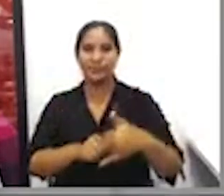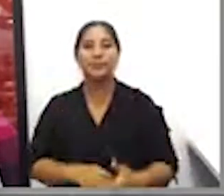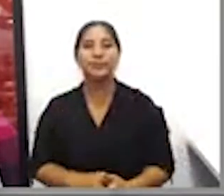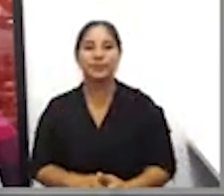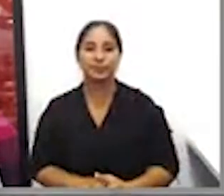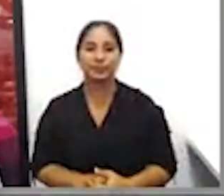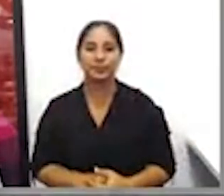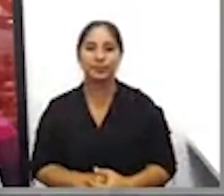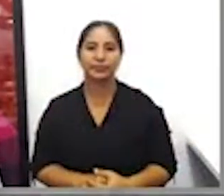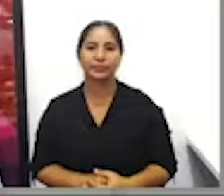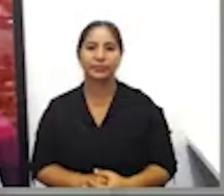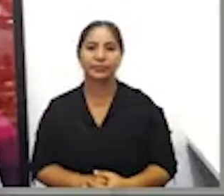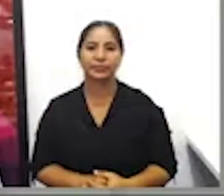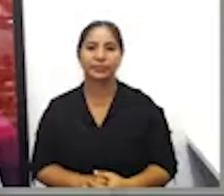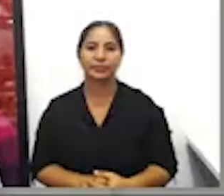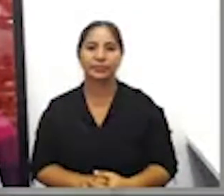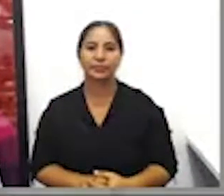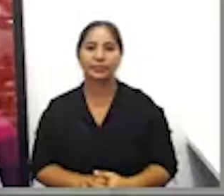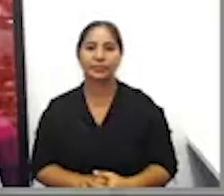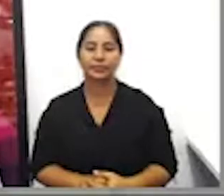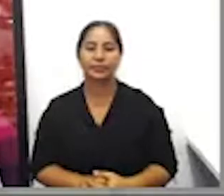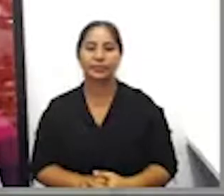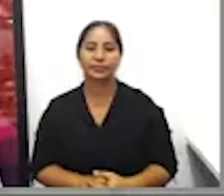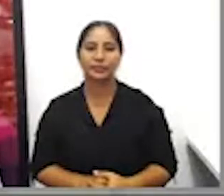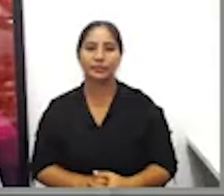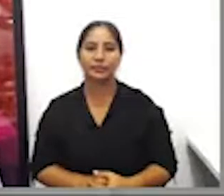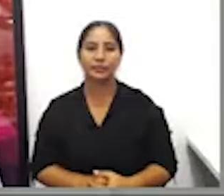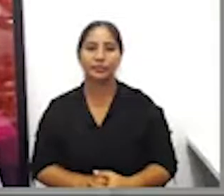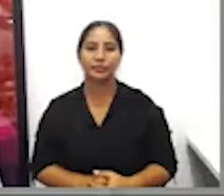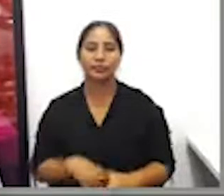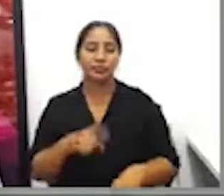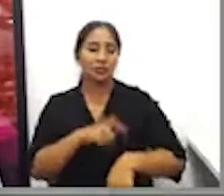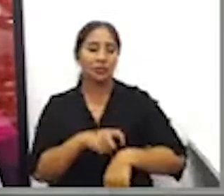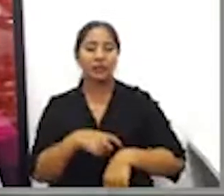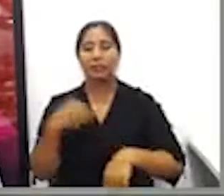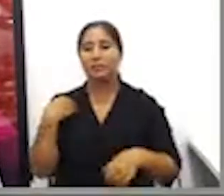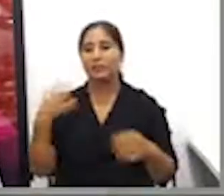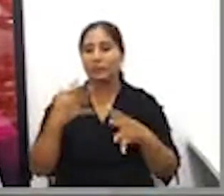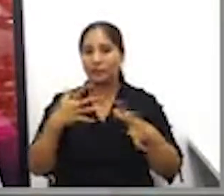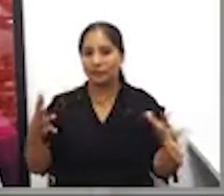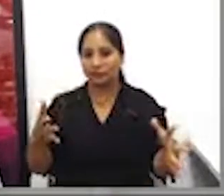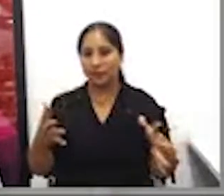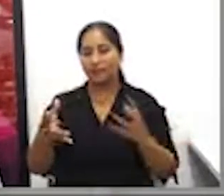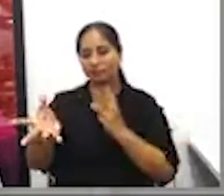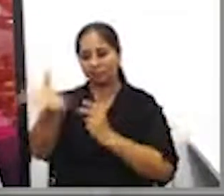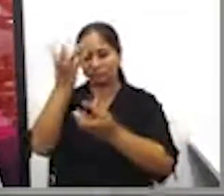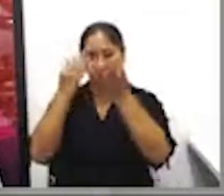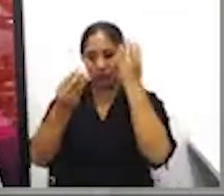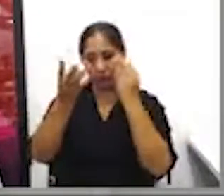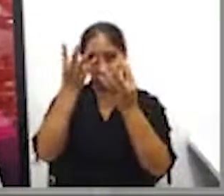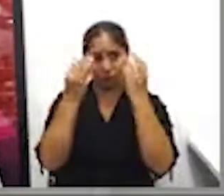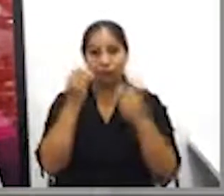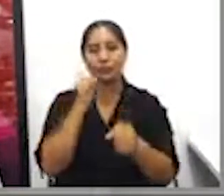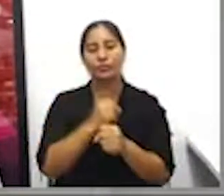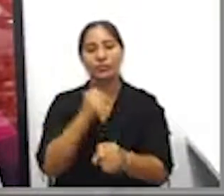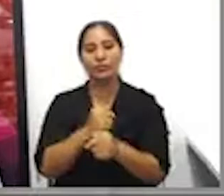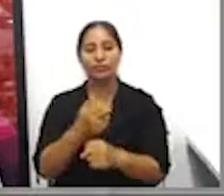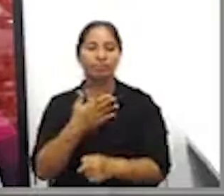knows about, that are very hard and very difficult. And so I try to be humble and I try to be kind and